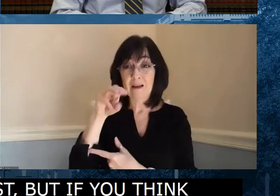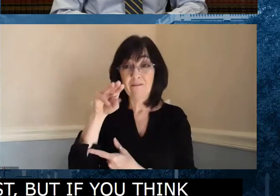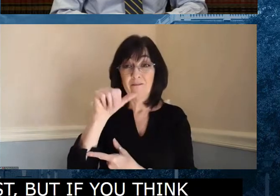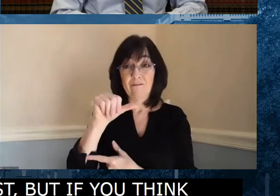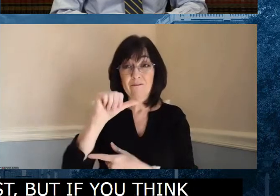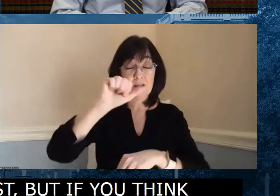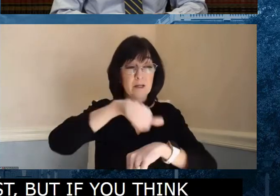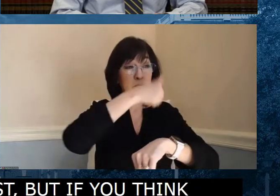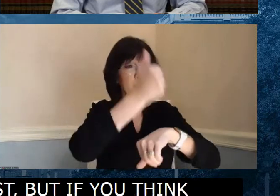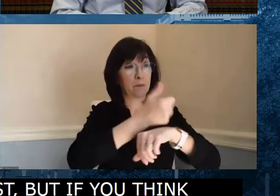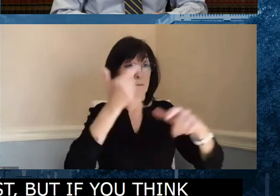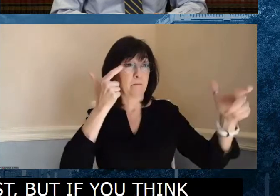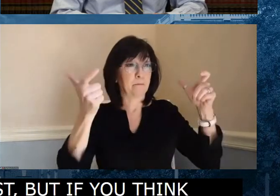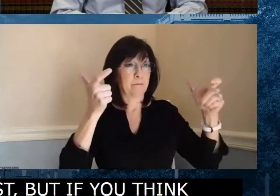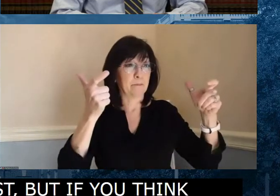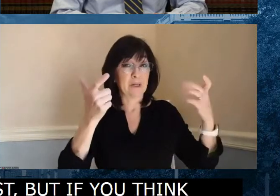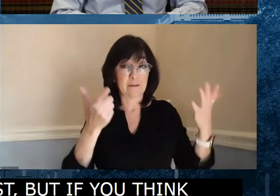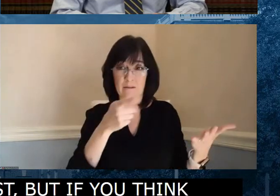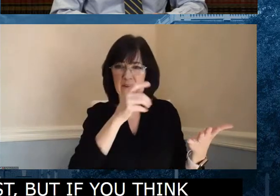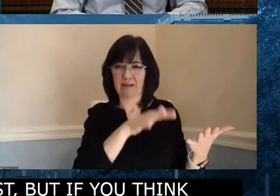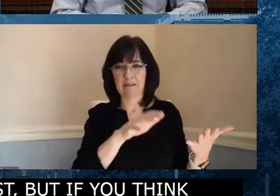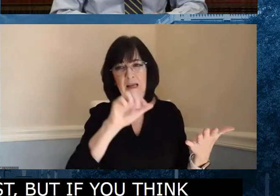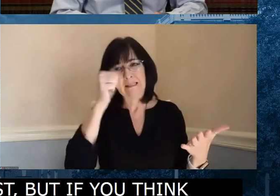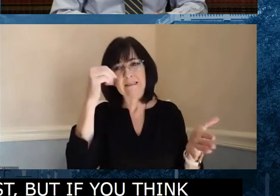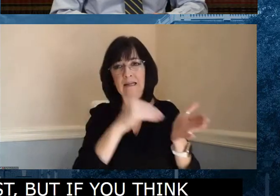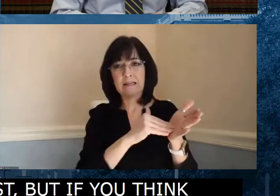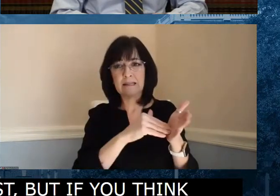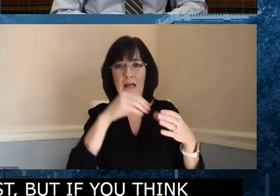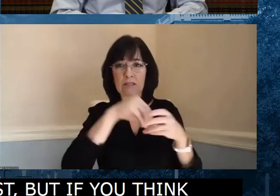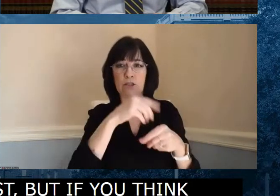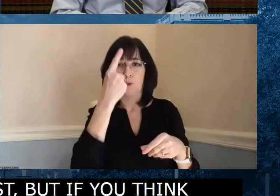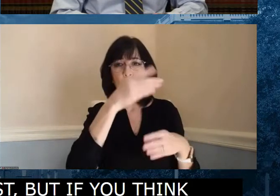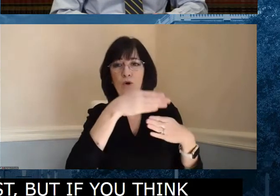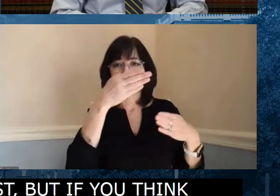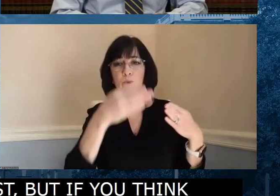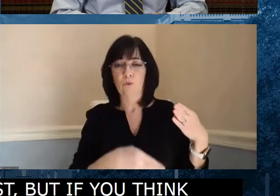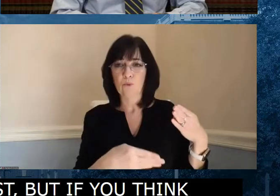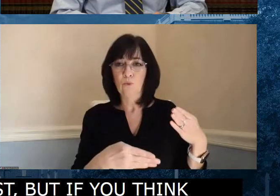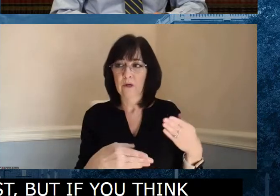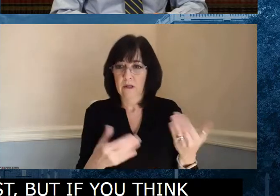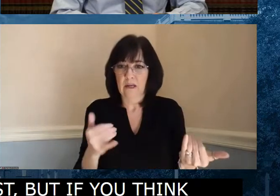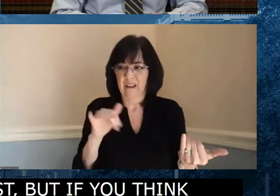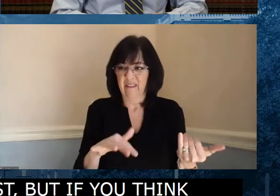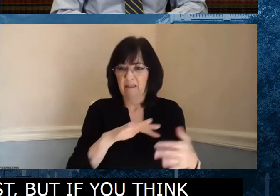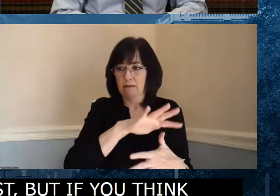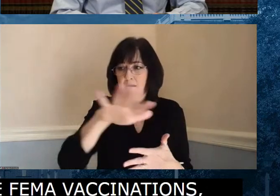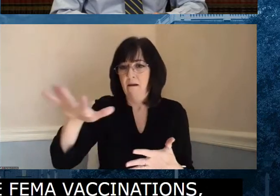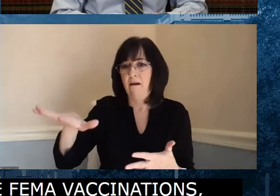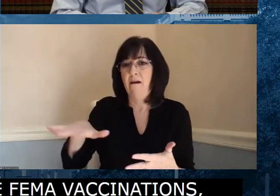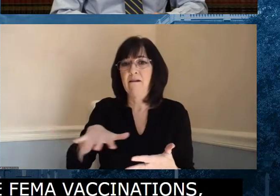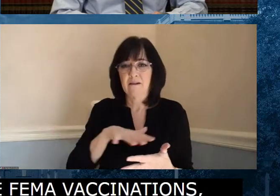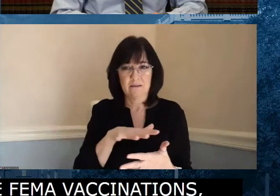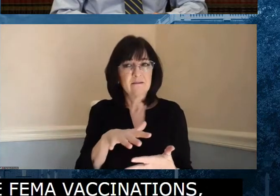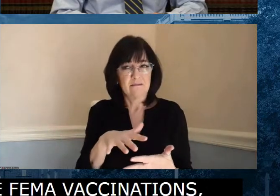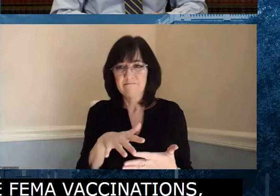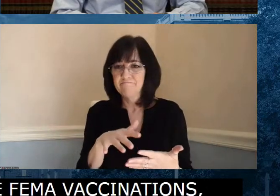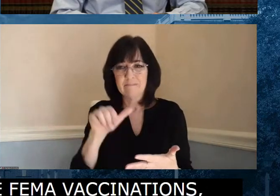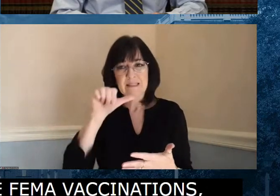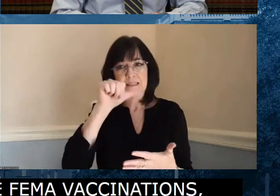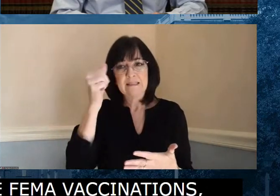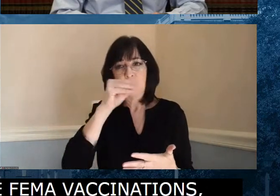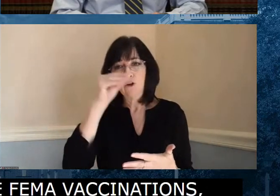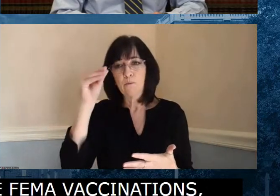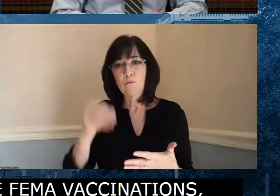you're closing in on 100,000, well over 10%. Of the vaccines that have been delivered so far. You just really have to